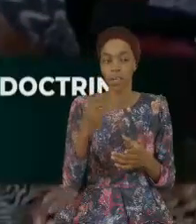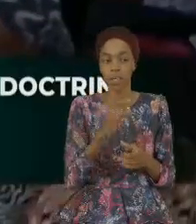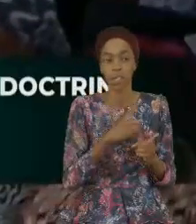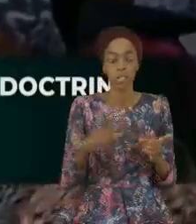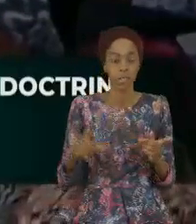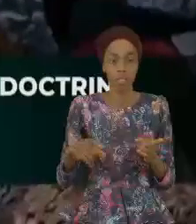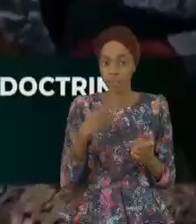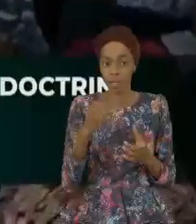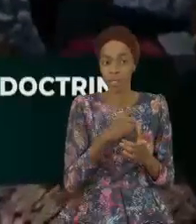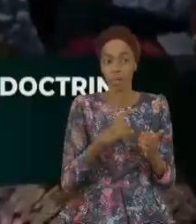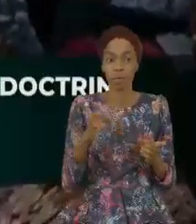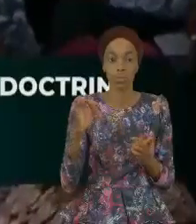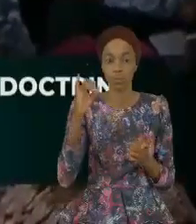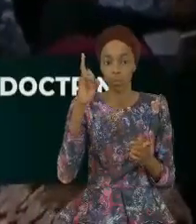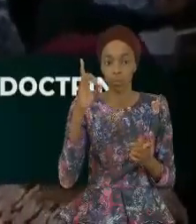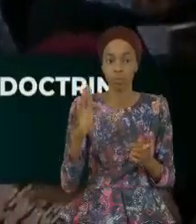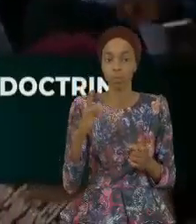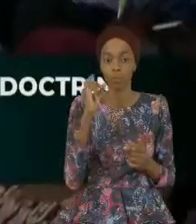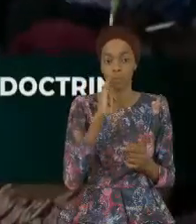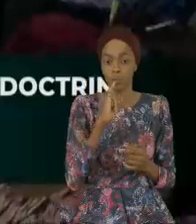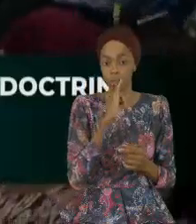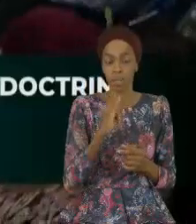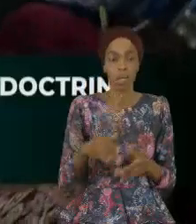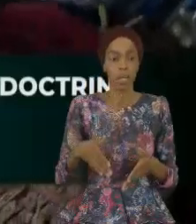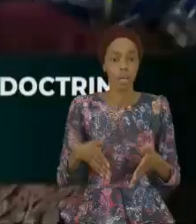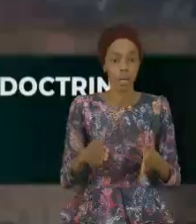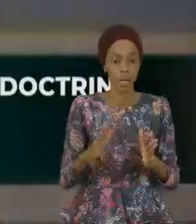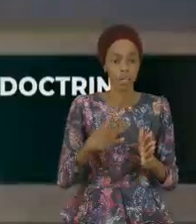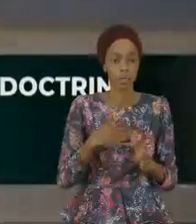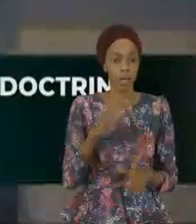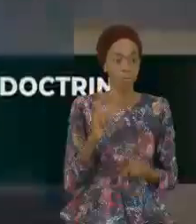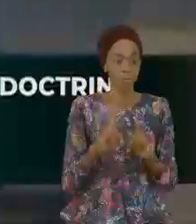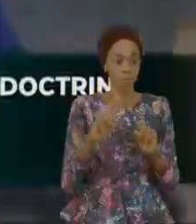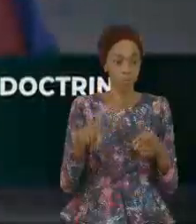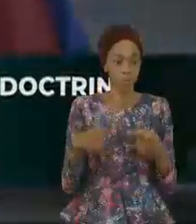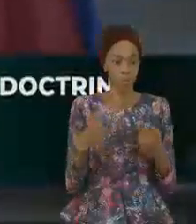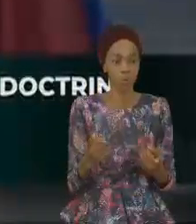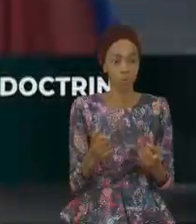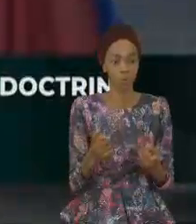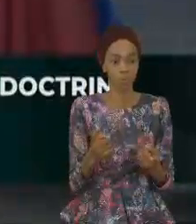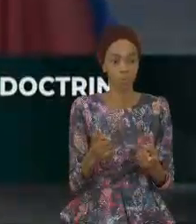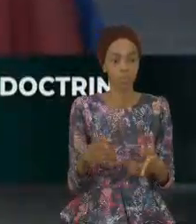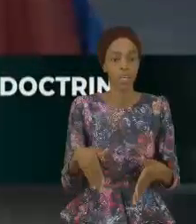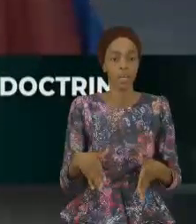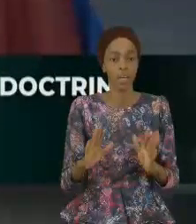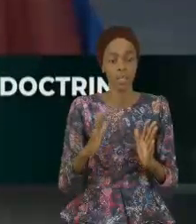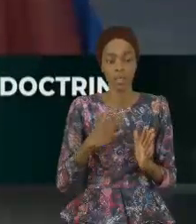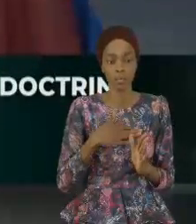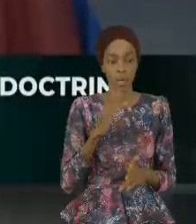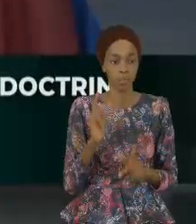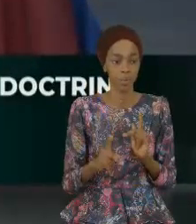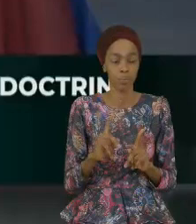God of Israel, let my people go. Let my people